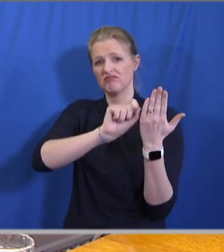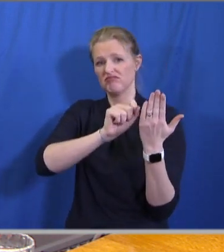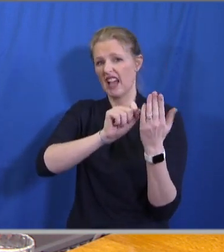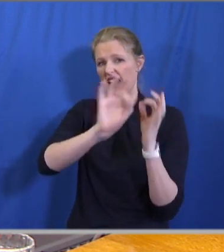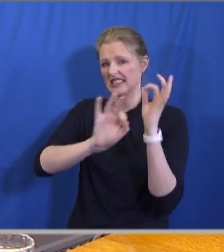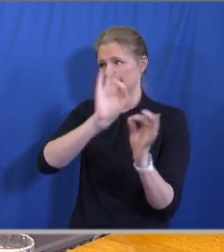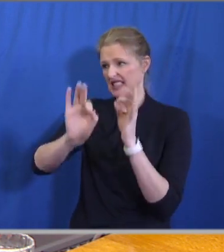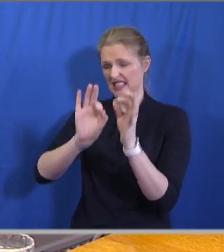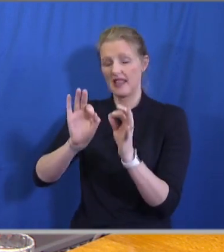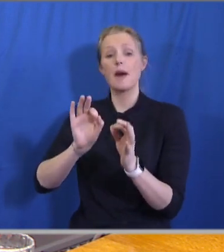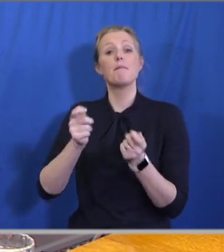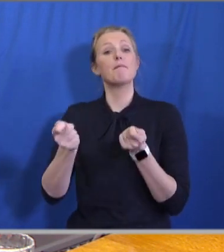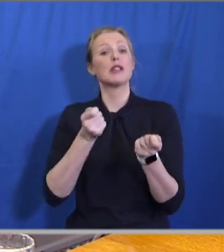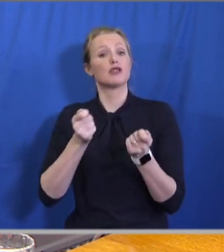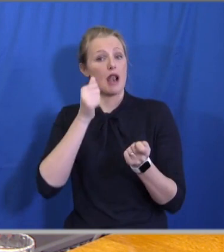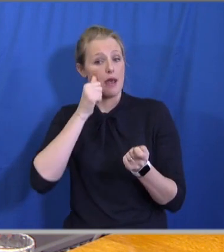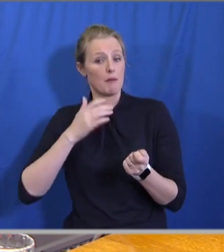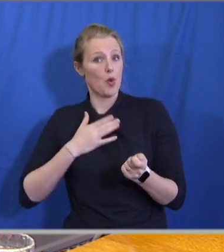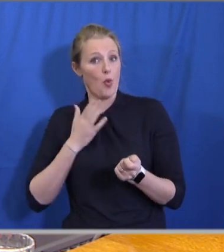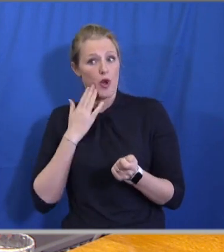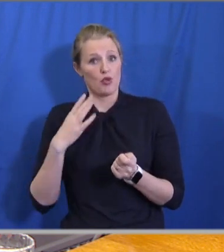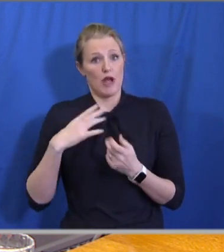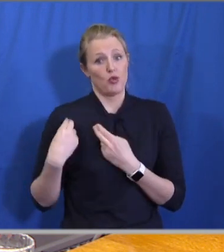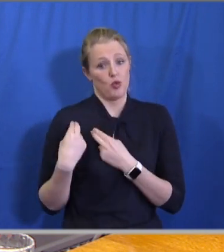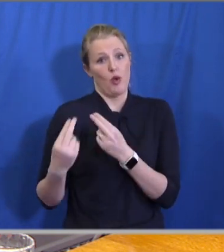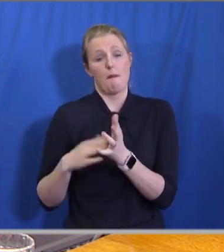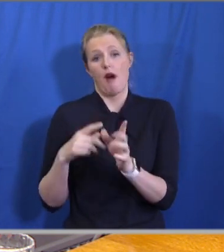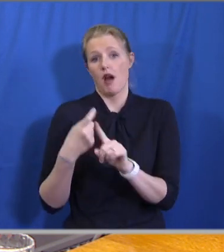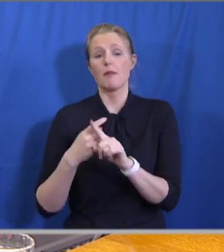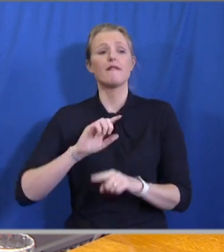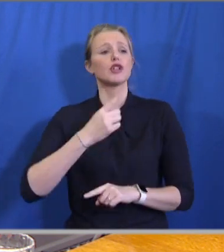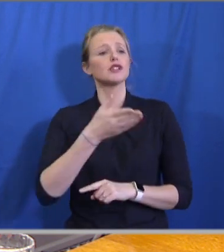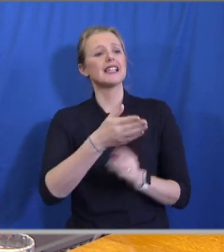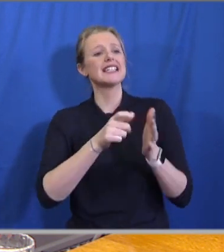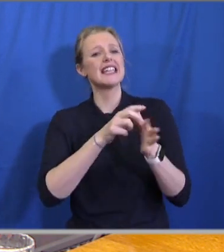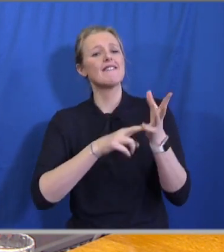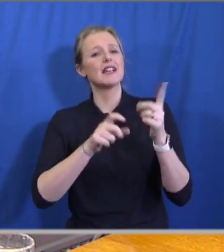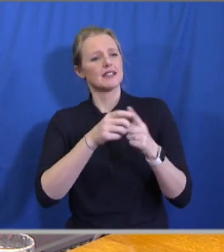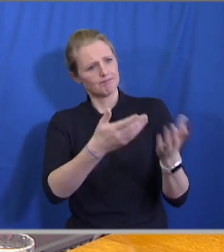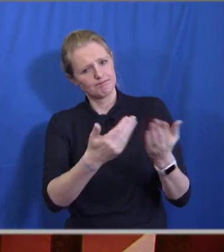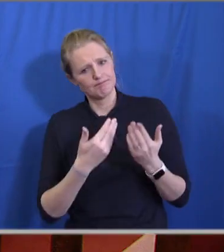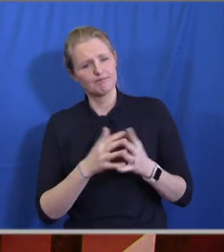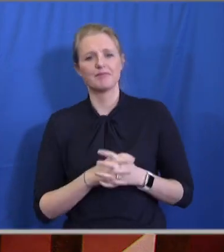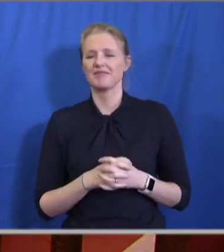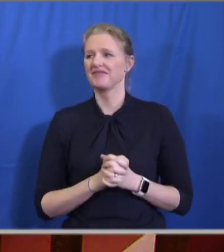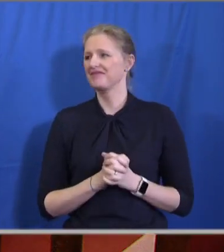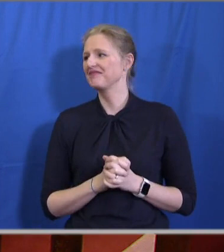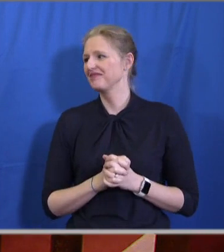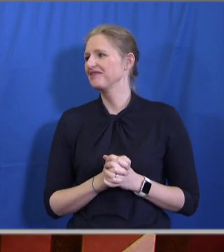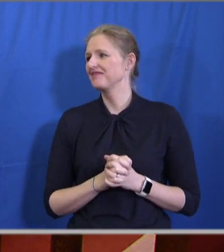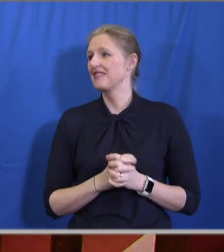point you're handing over to Mark. But I'll go first of all to David then. David, go ahead, please. Thank you very much.